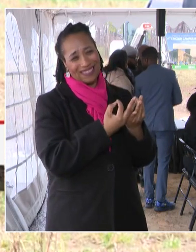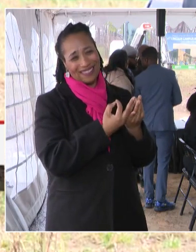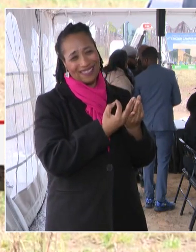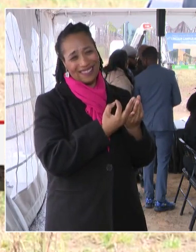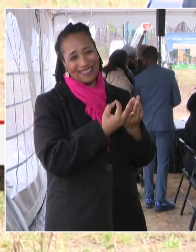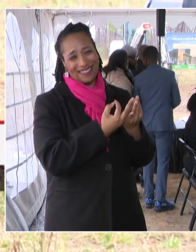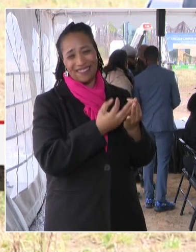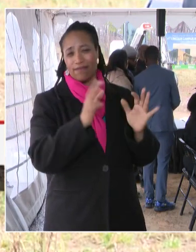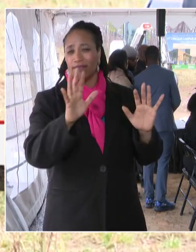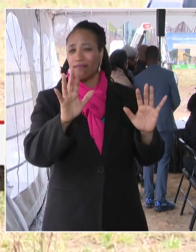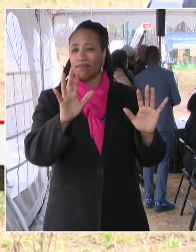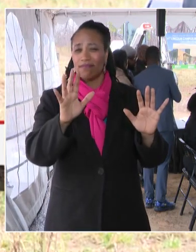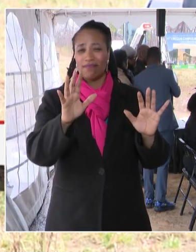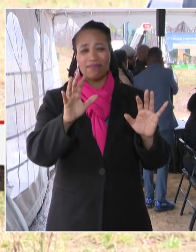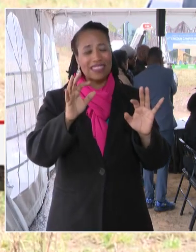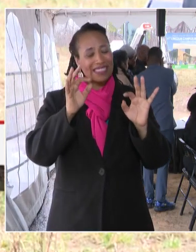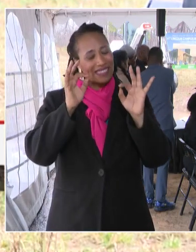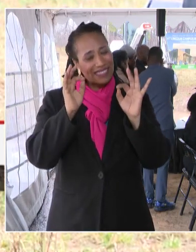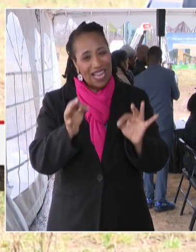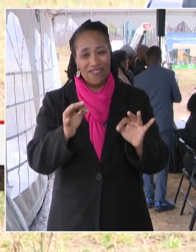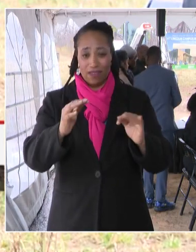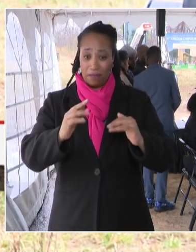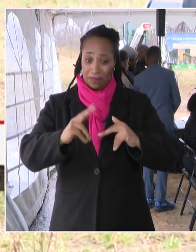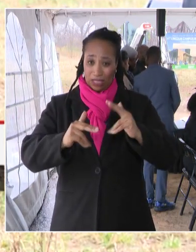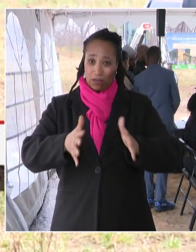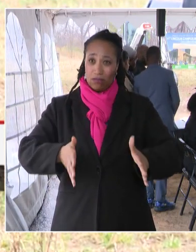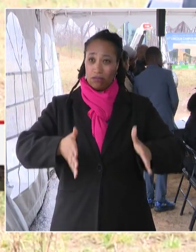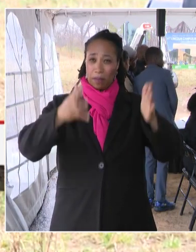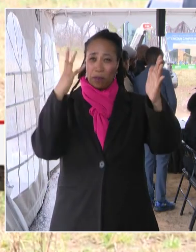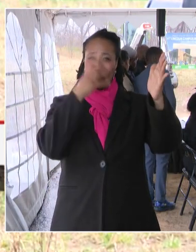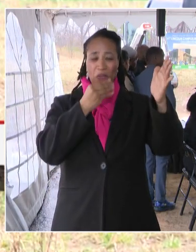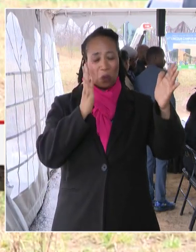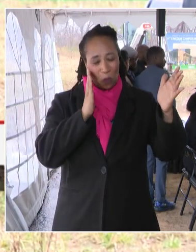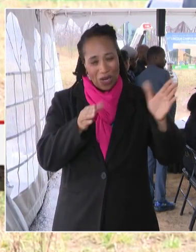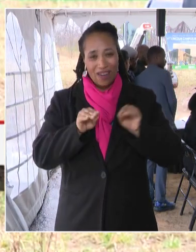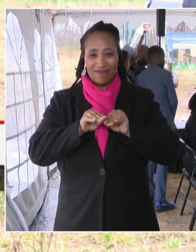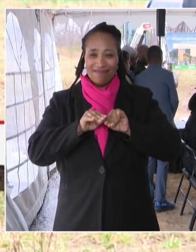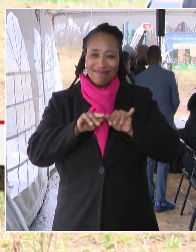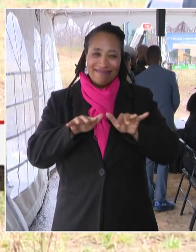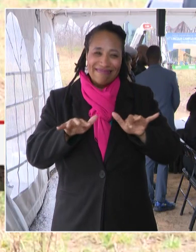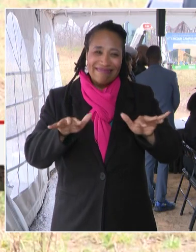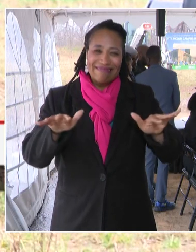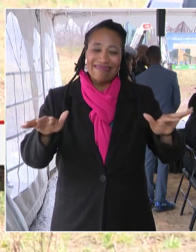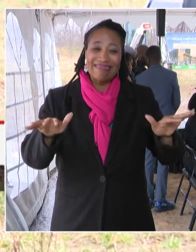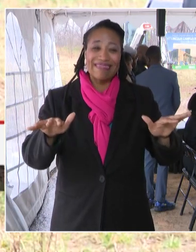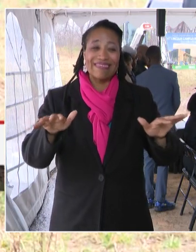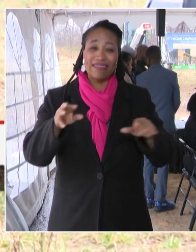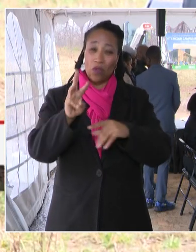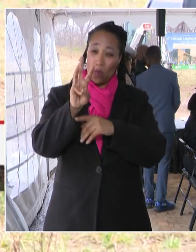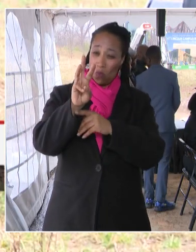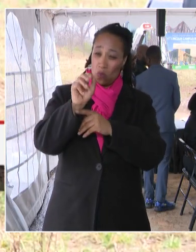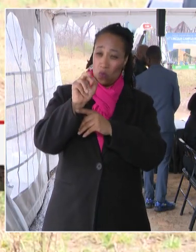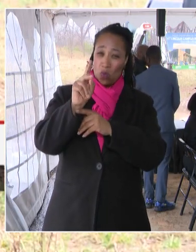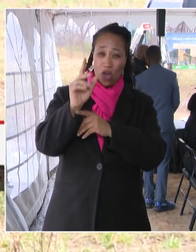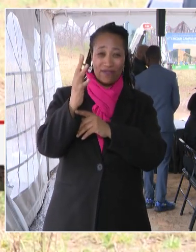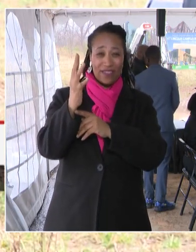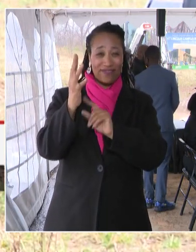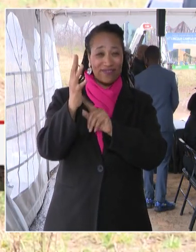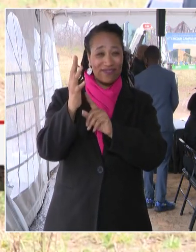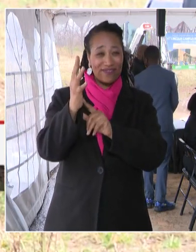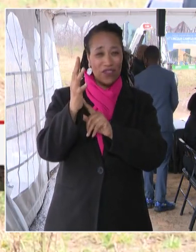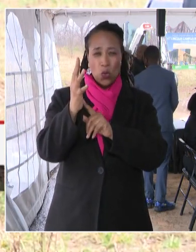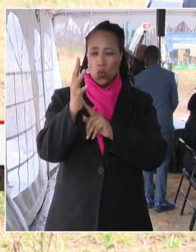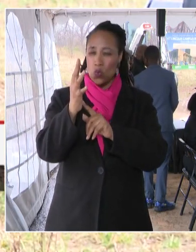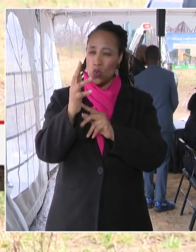I continue to tell everybody, Ward 5 has the best rec facilities in the city. When we think about the new